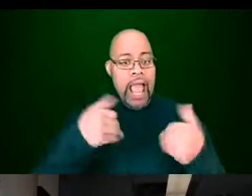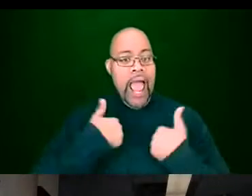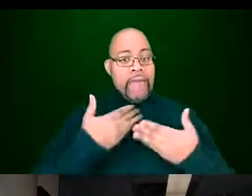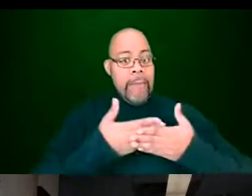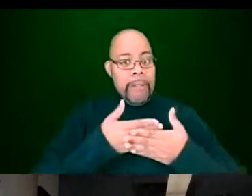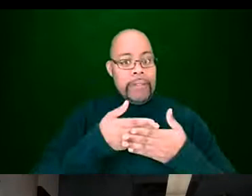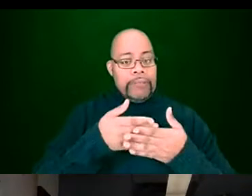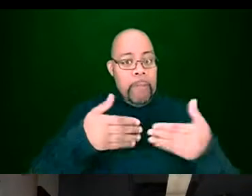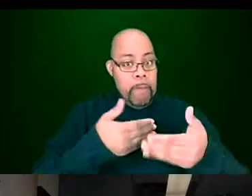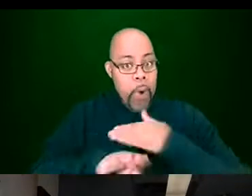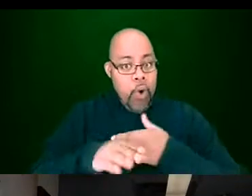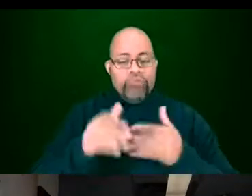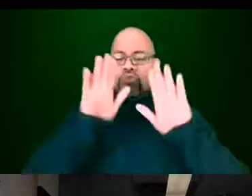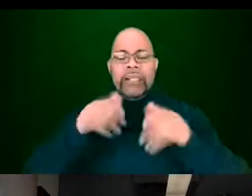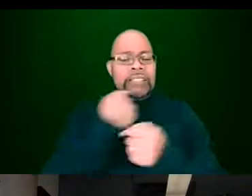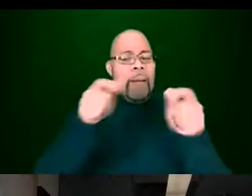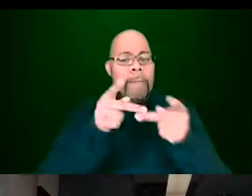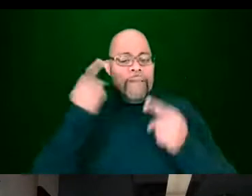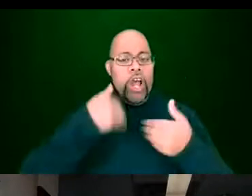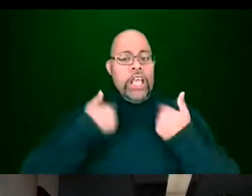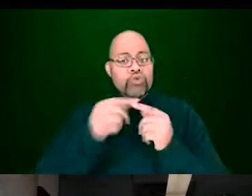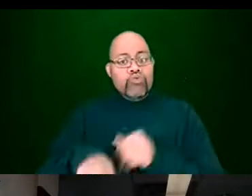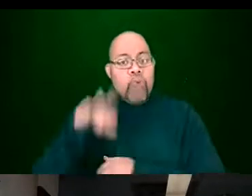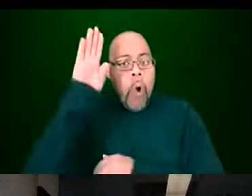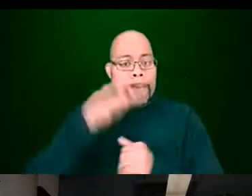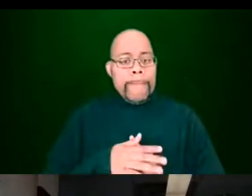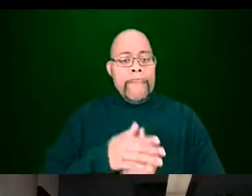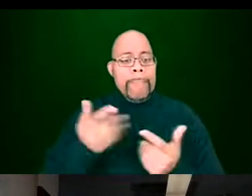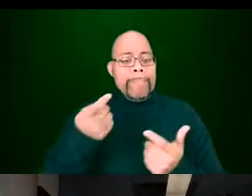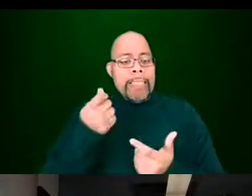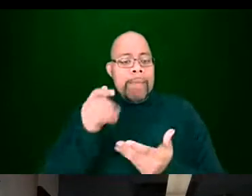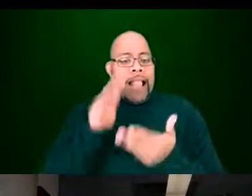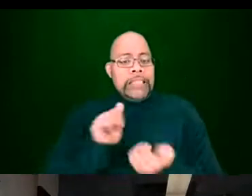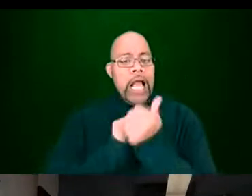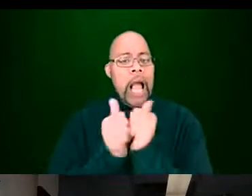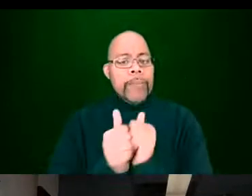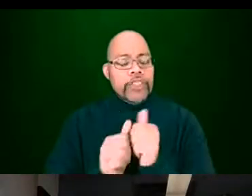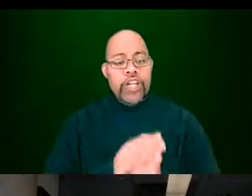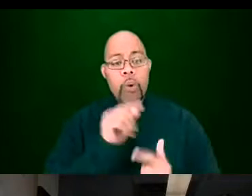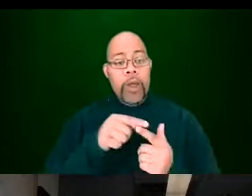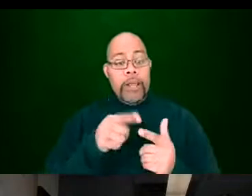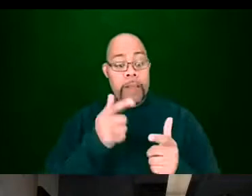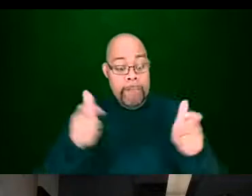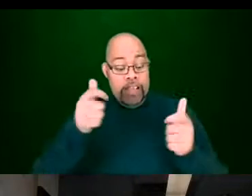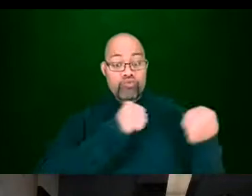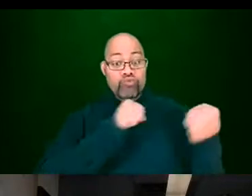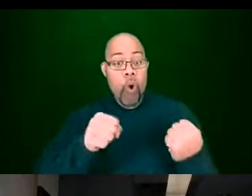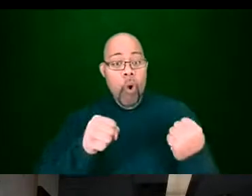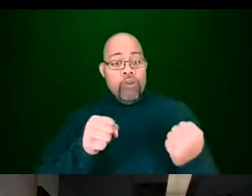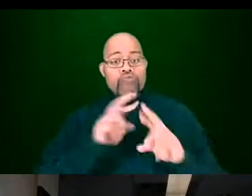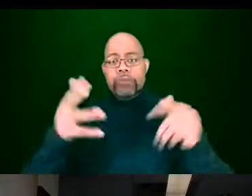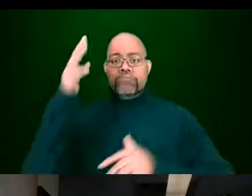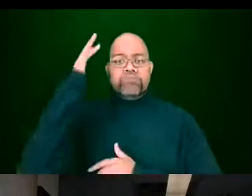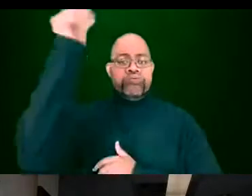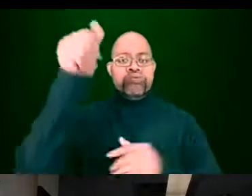babies. It's a great, safe place for their young to grow up, face a little bit less competition. And once they're bigger and stronger, they're ready to go